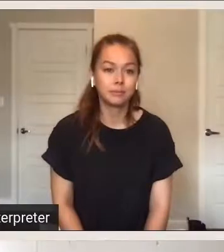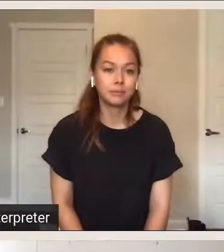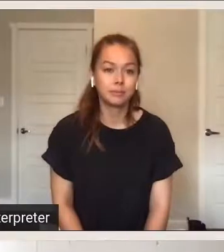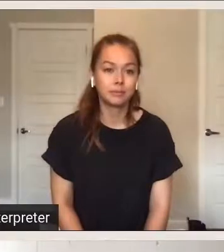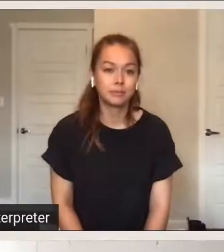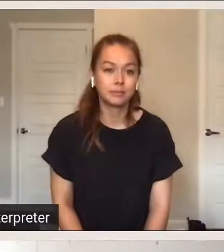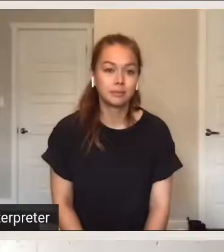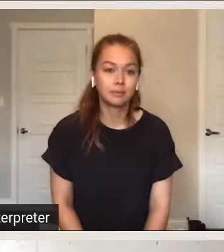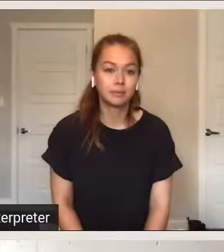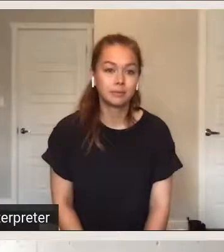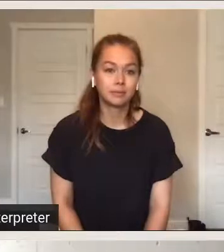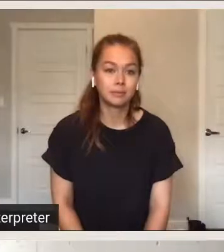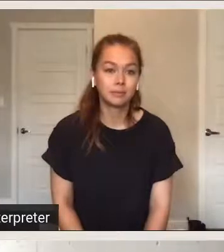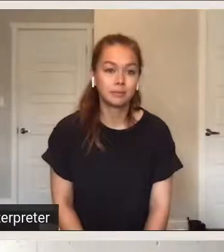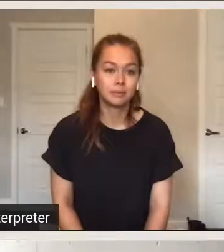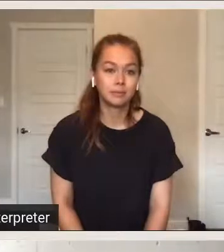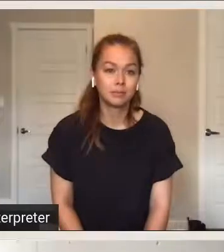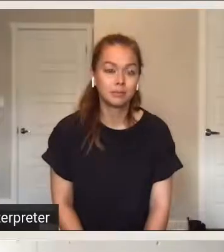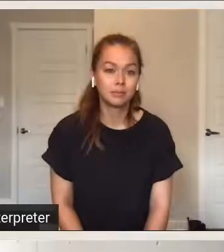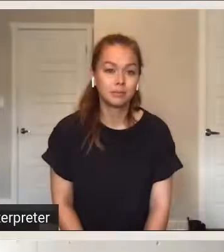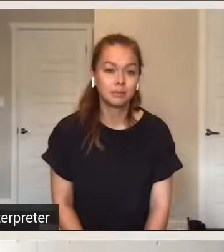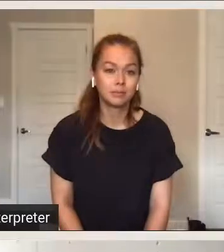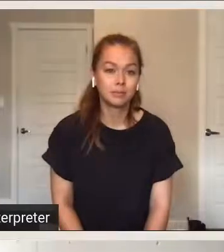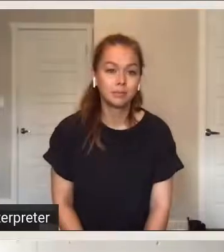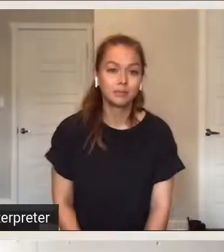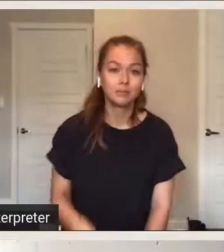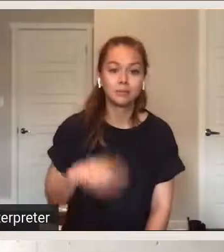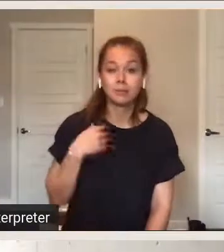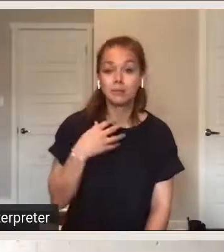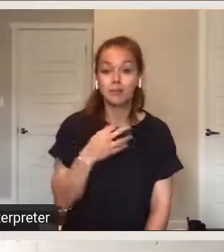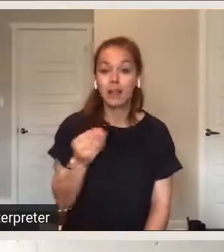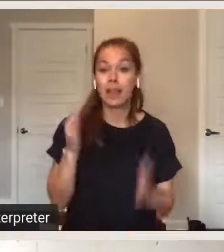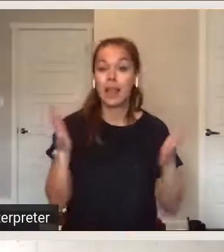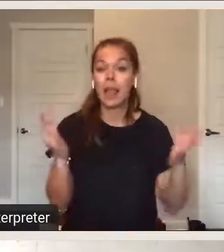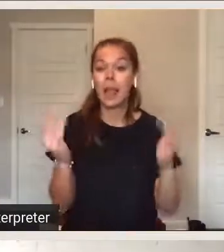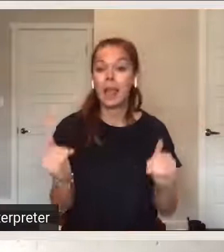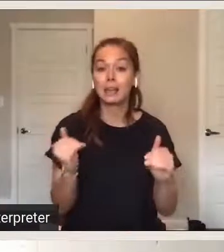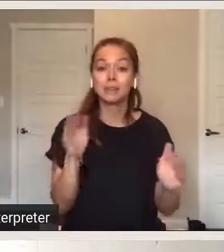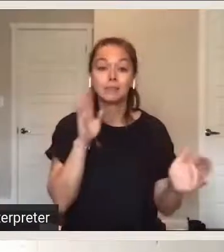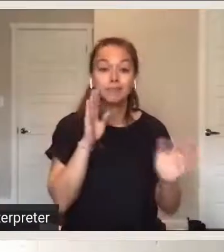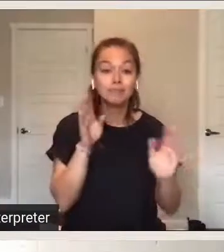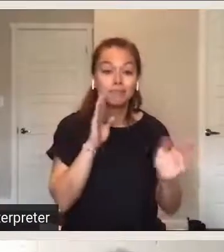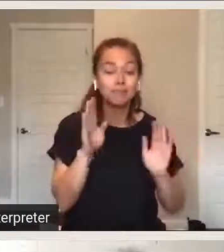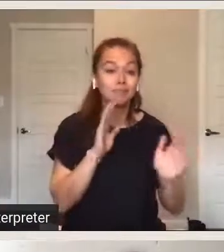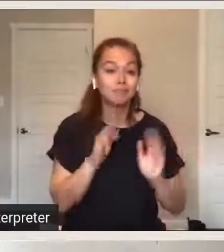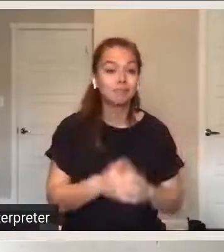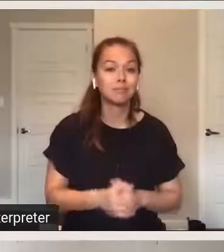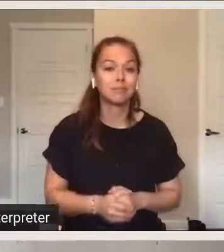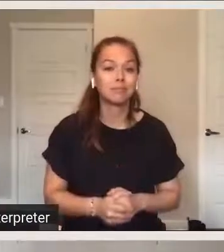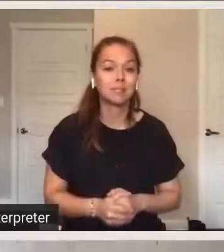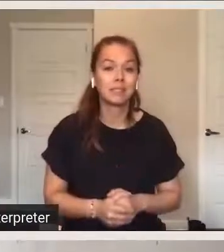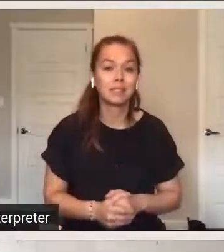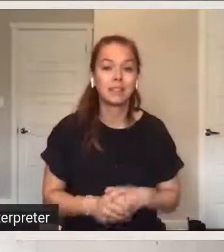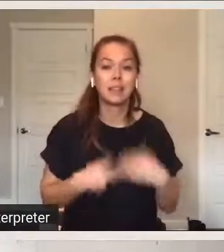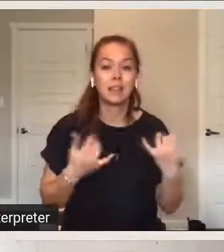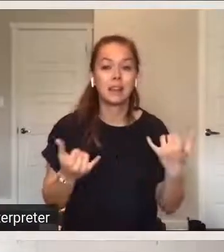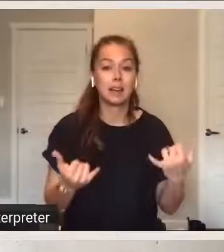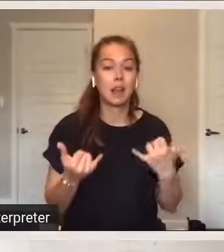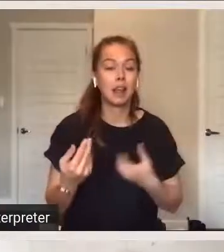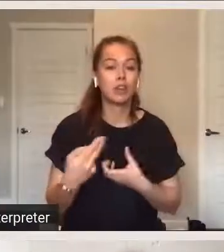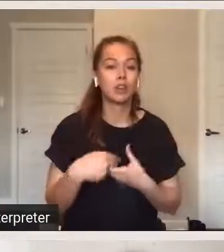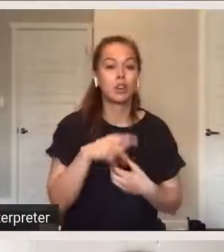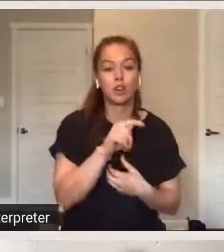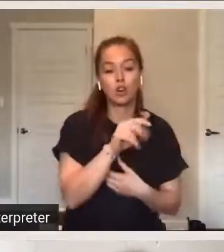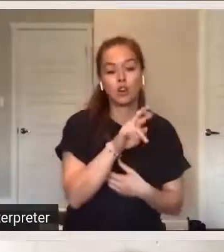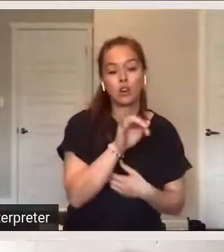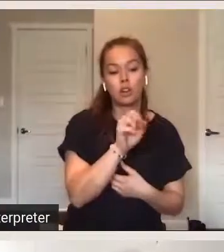And now we have our next guest. So today we are joined by director Trisha